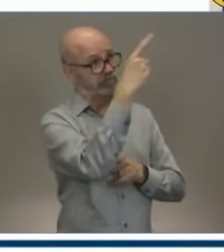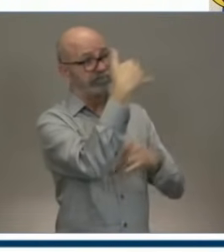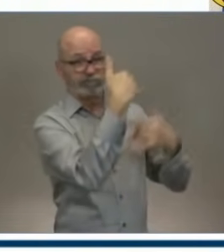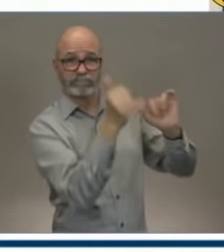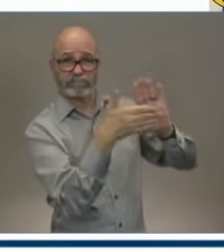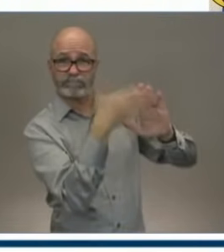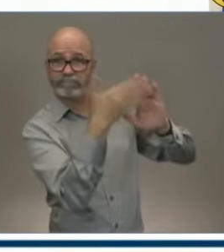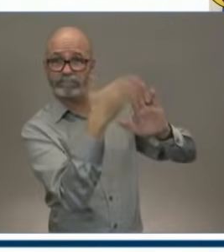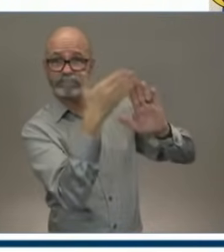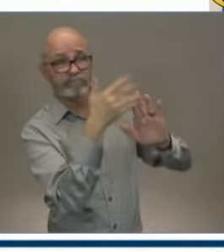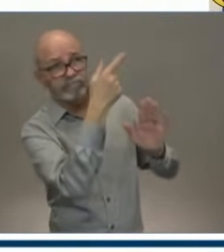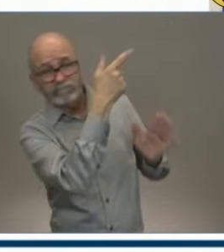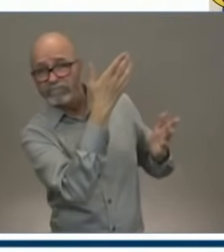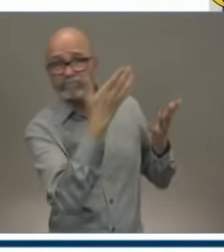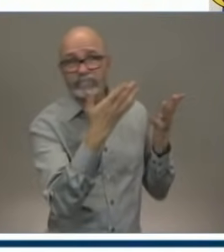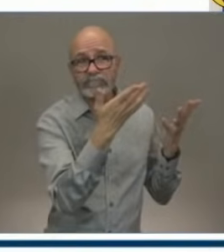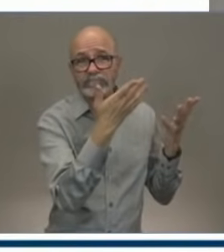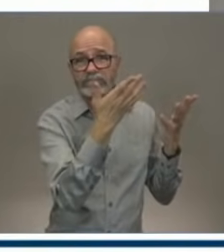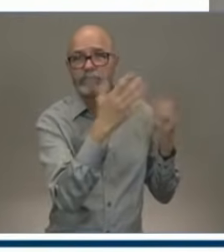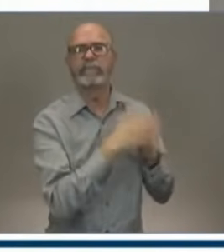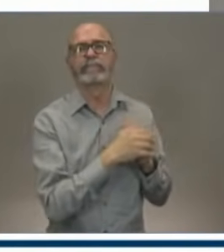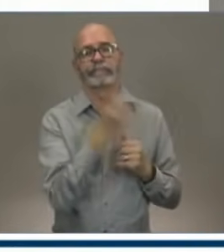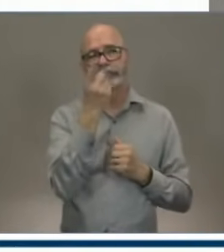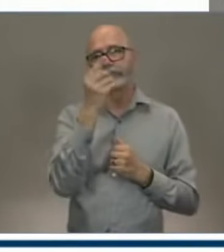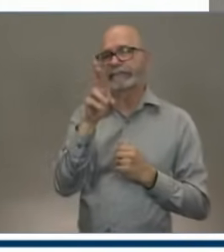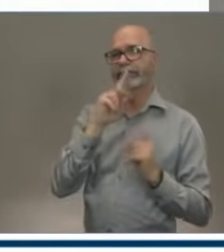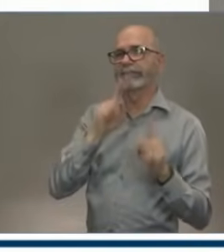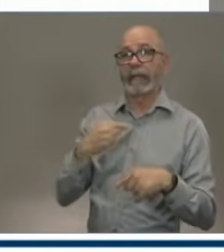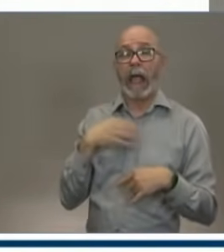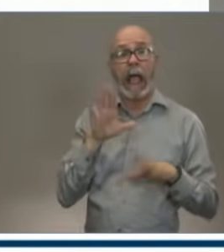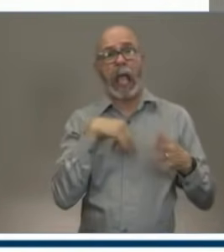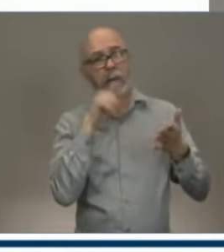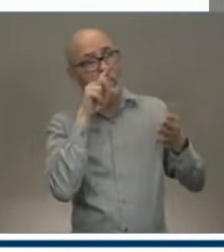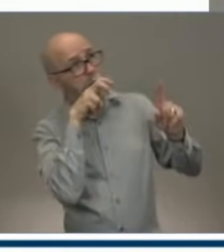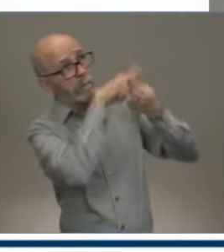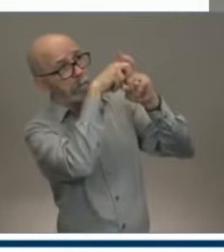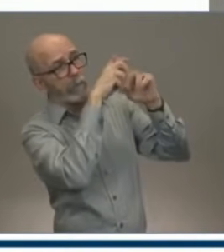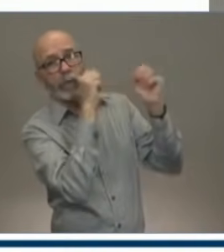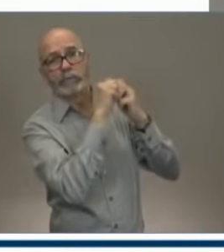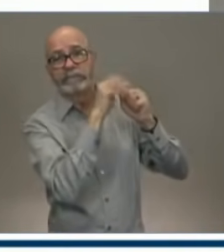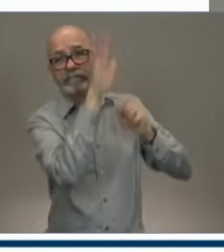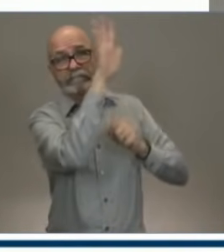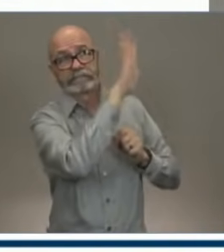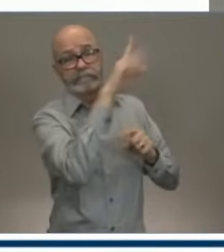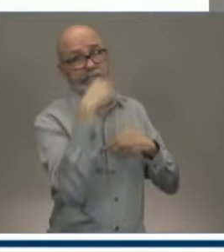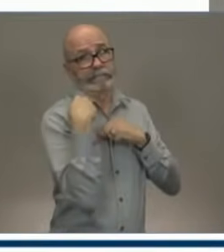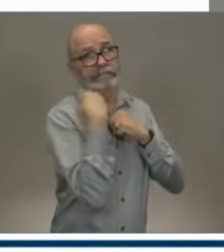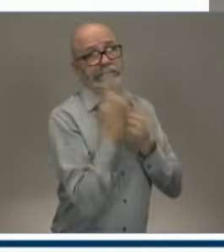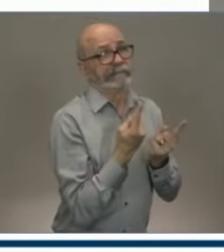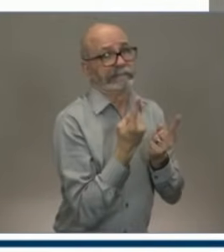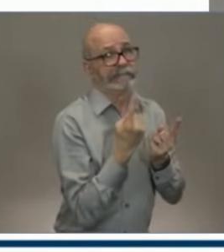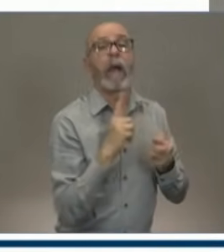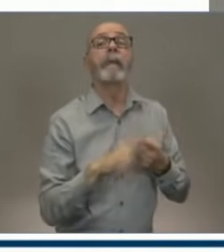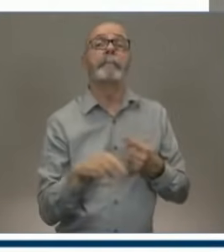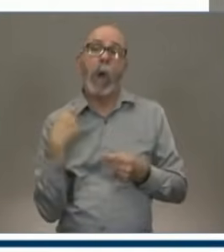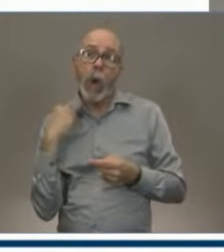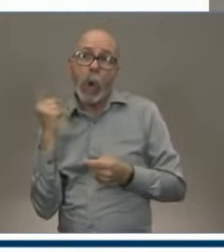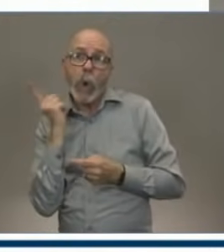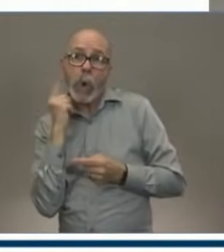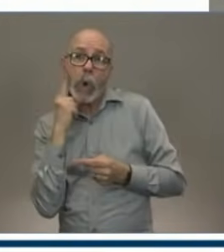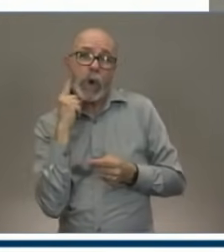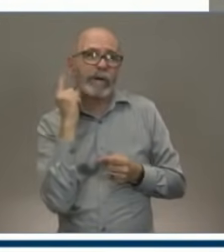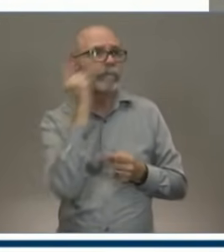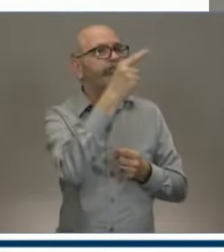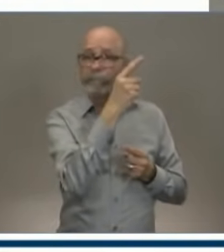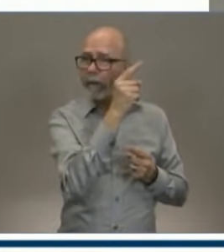going? So I'll be honest, I haven't checked on that for a while. The last I heard was we'd had the arrangement all in place for